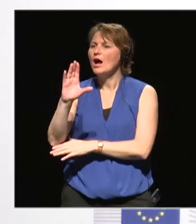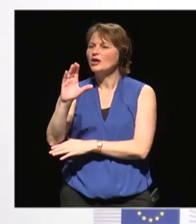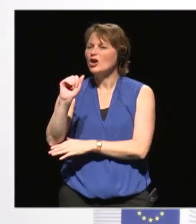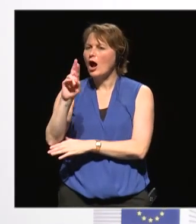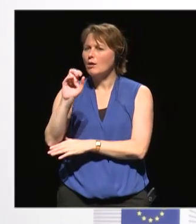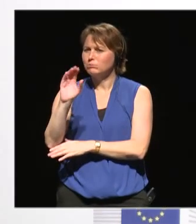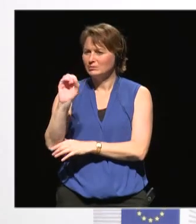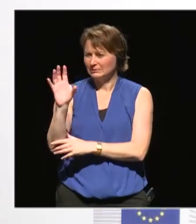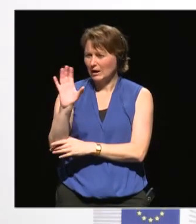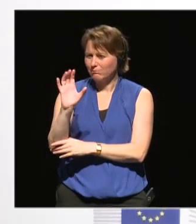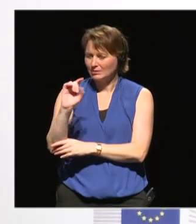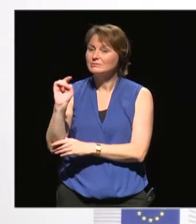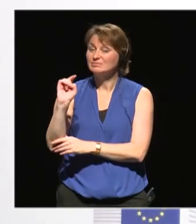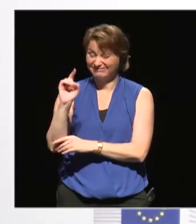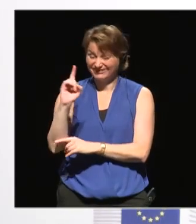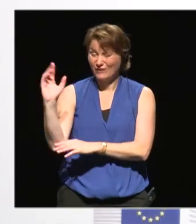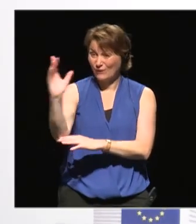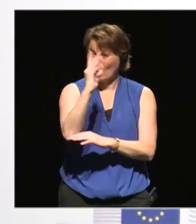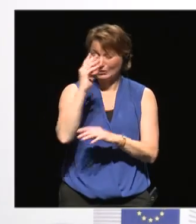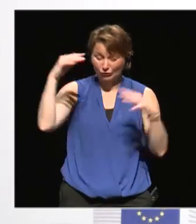about 6.3